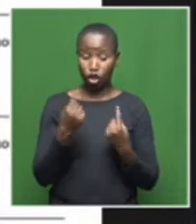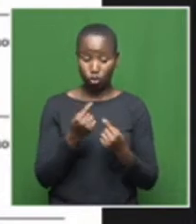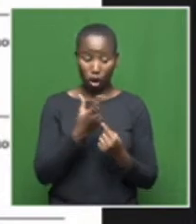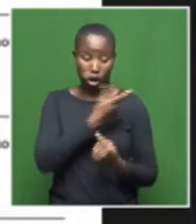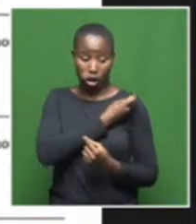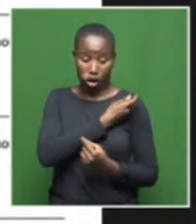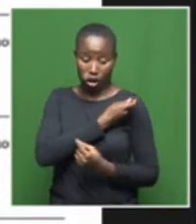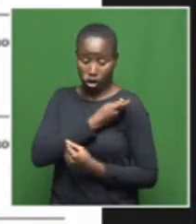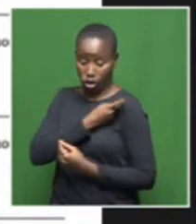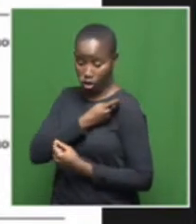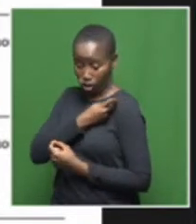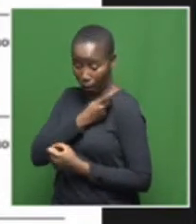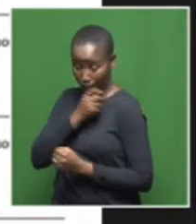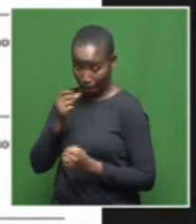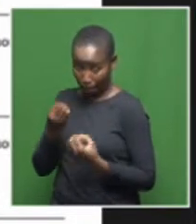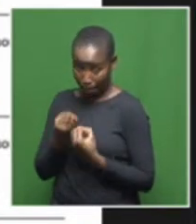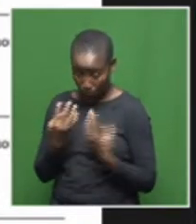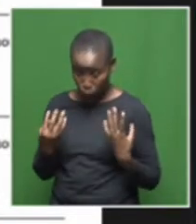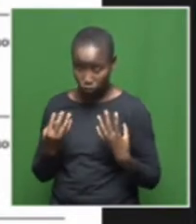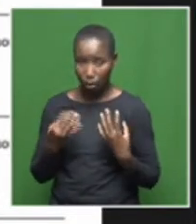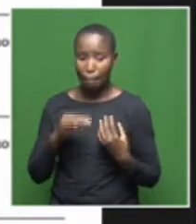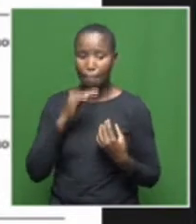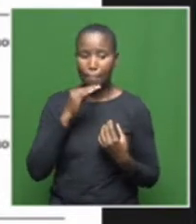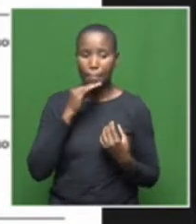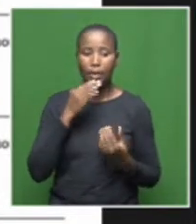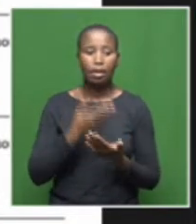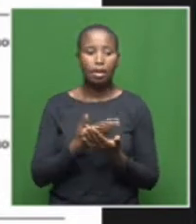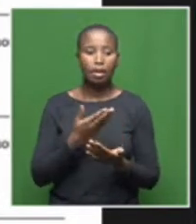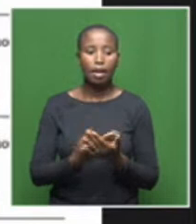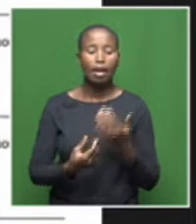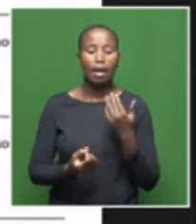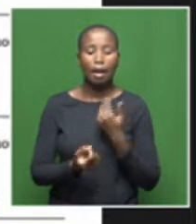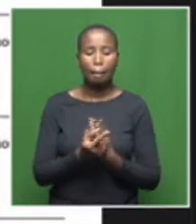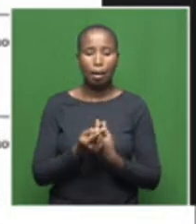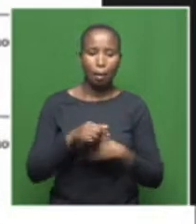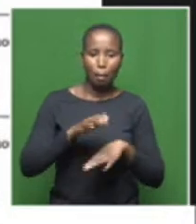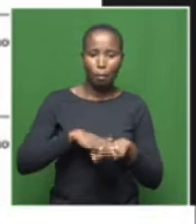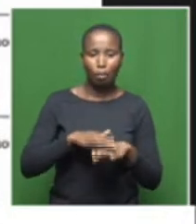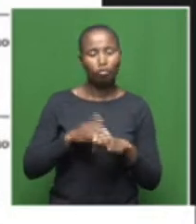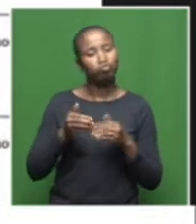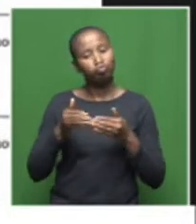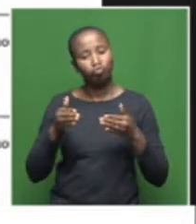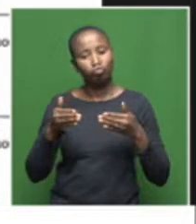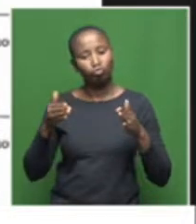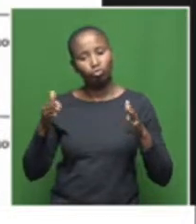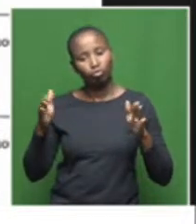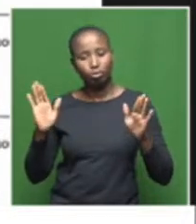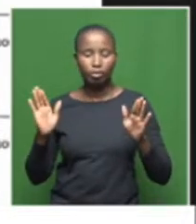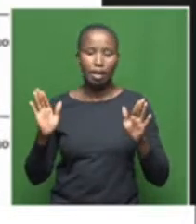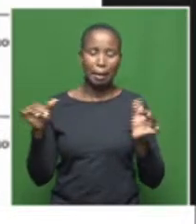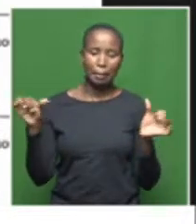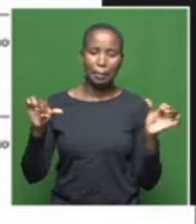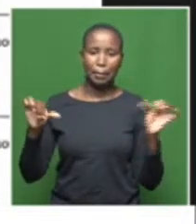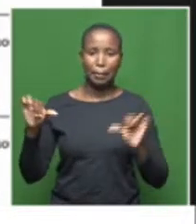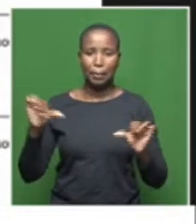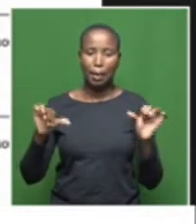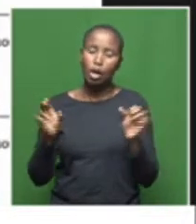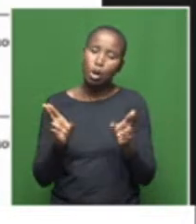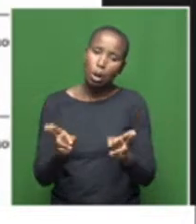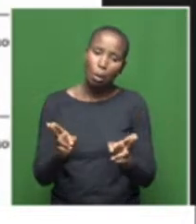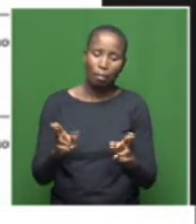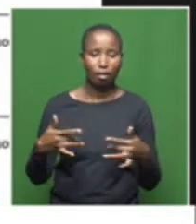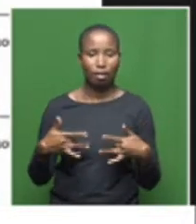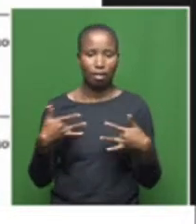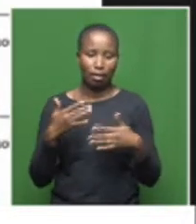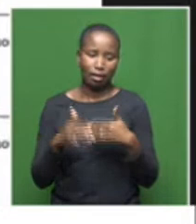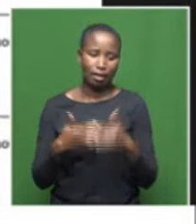able to, open up a lot more activities and also reduce the need for a lot